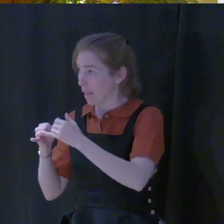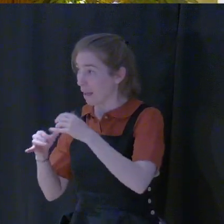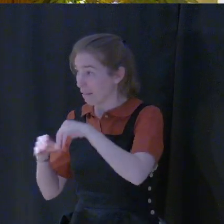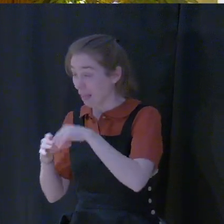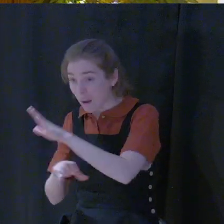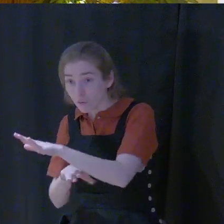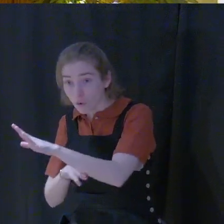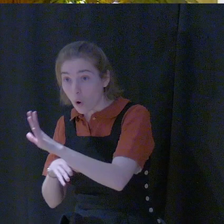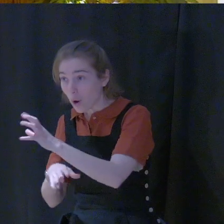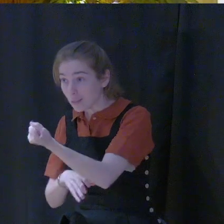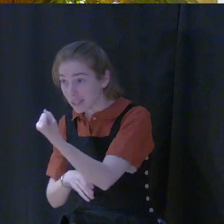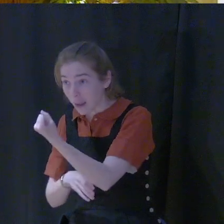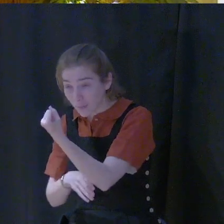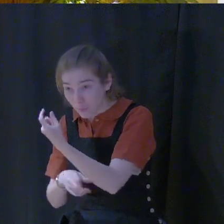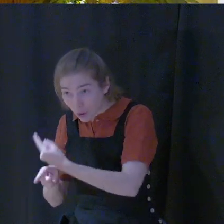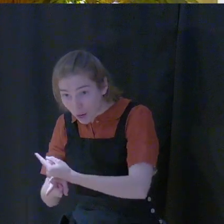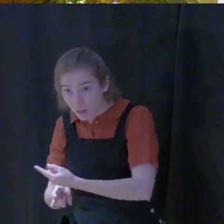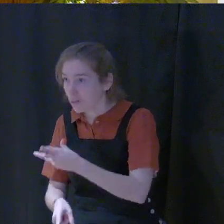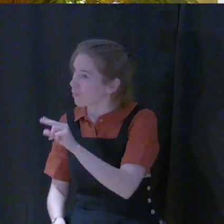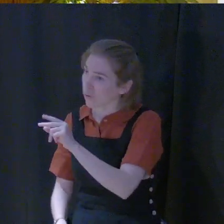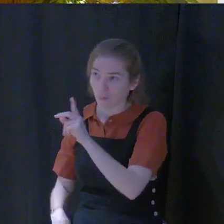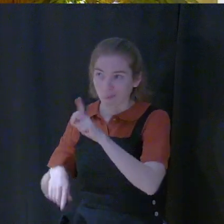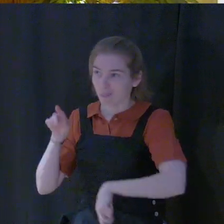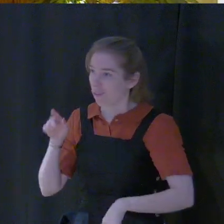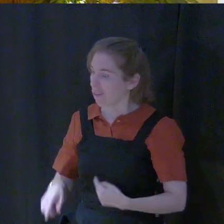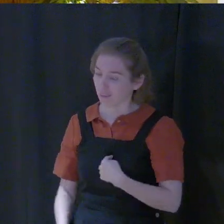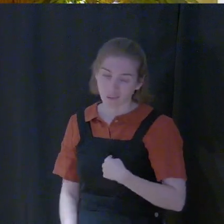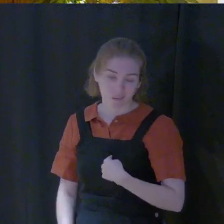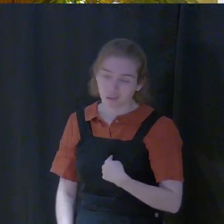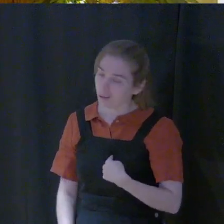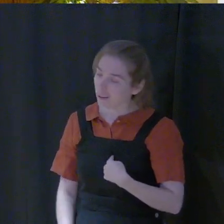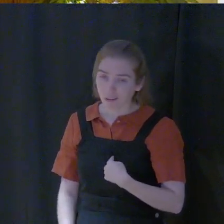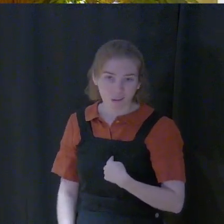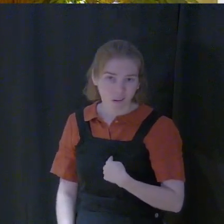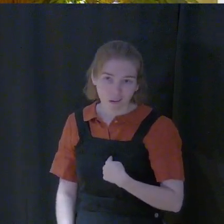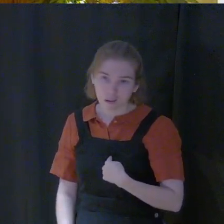can't you, on Sabbath or on Saturday? I said, no, I can't.